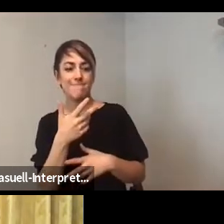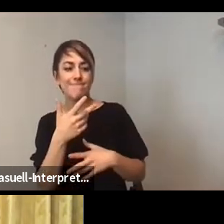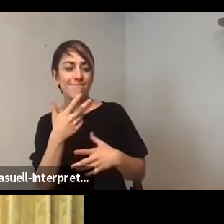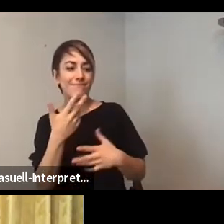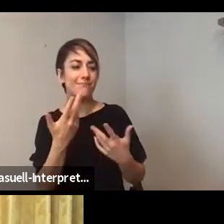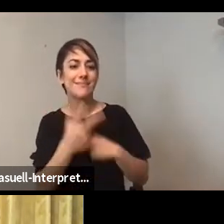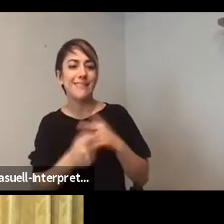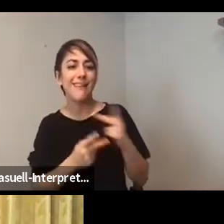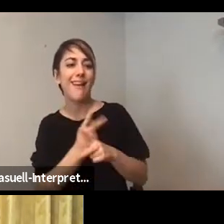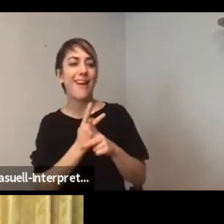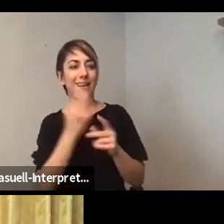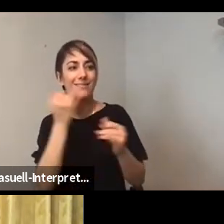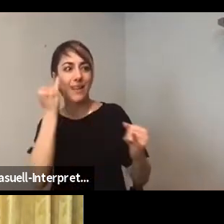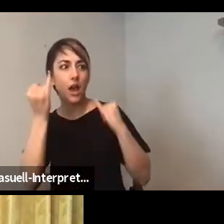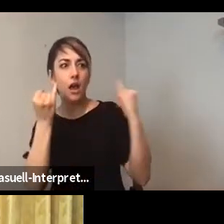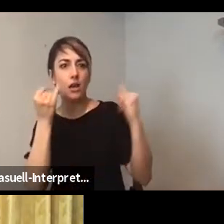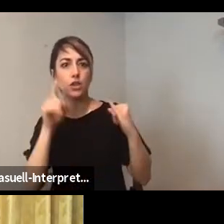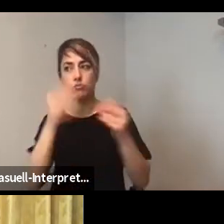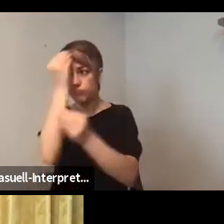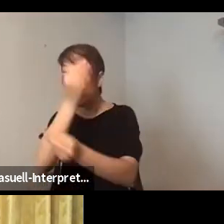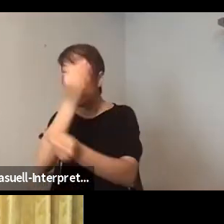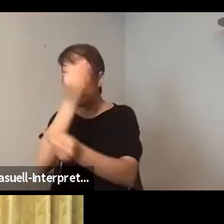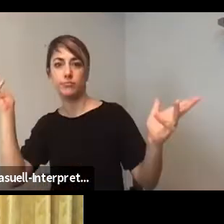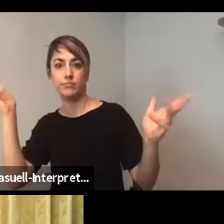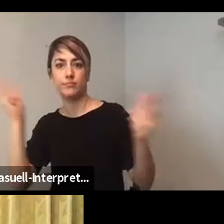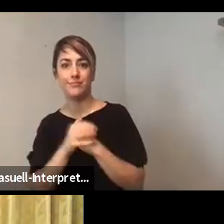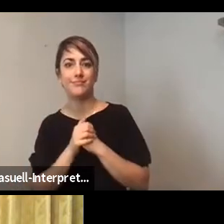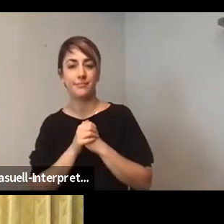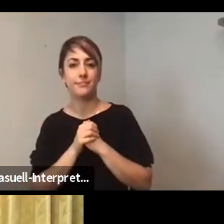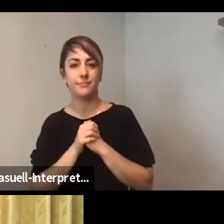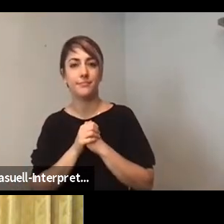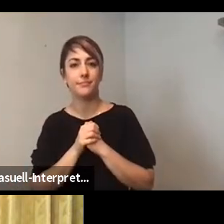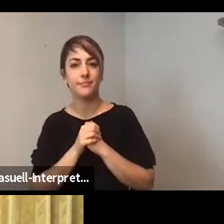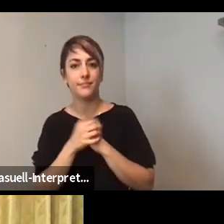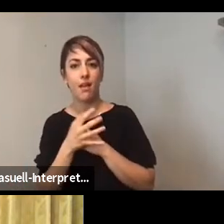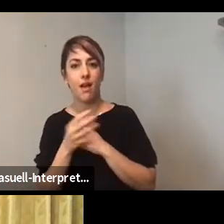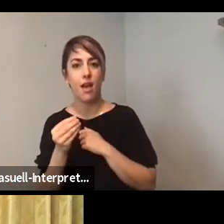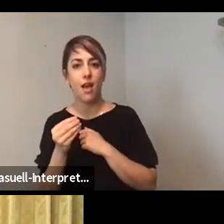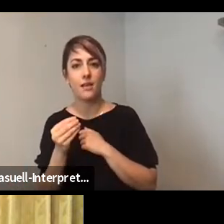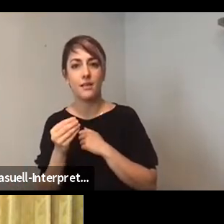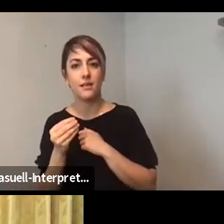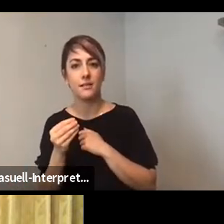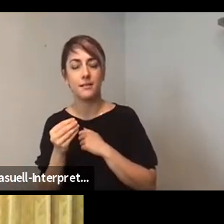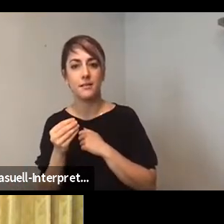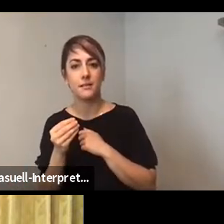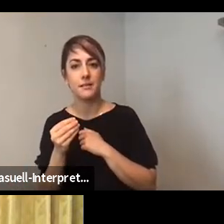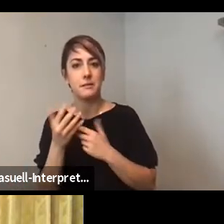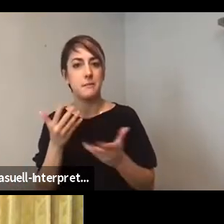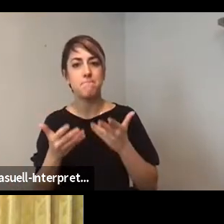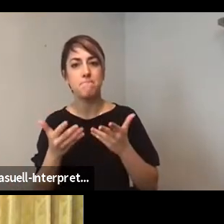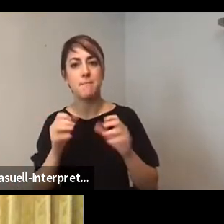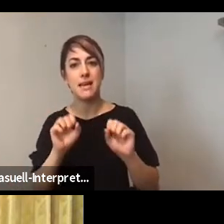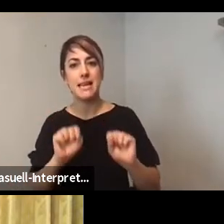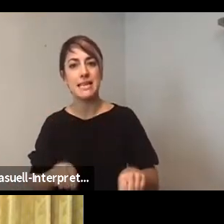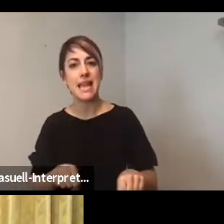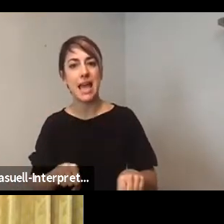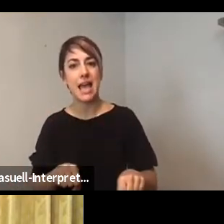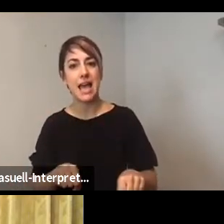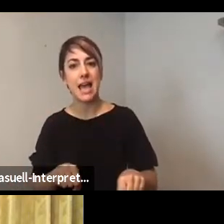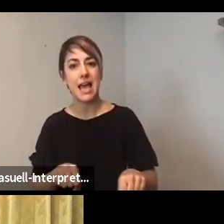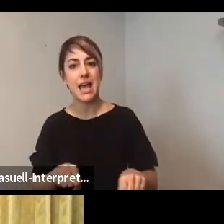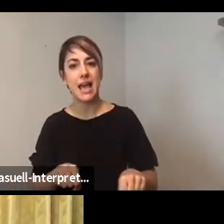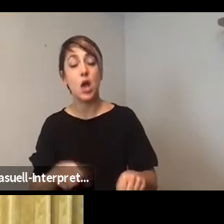Maybe there is a possibility on you know, on a chat or whatever, to put on the link